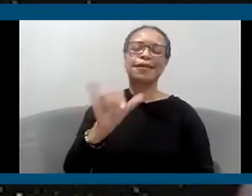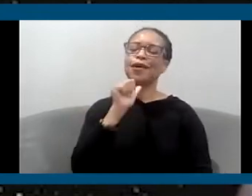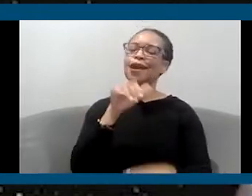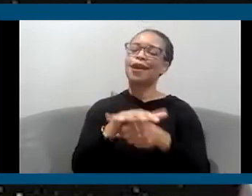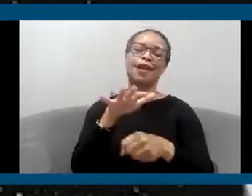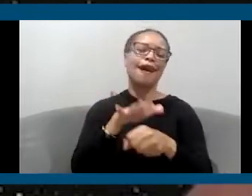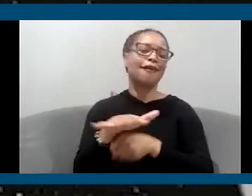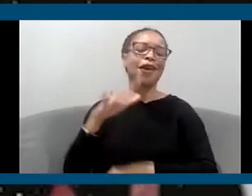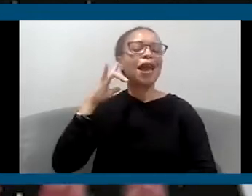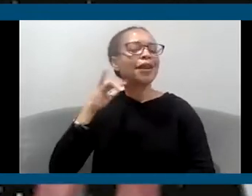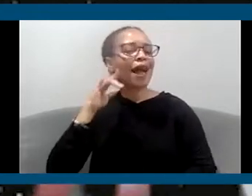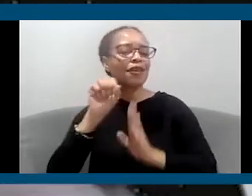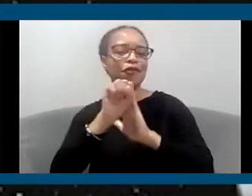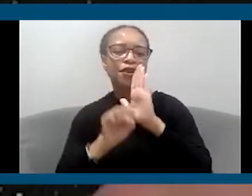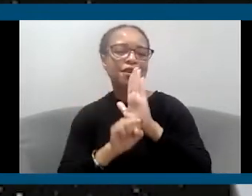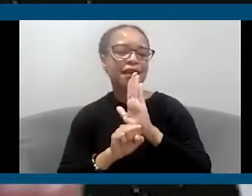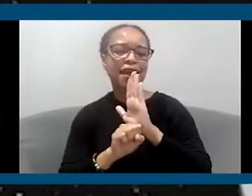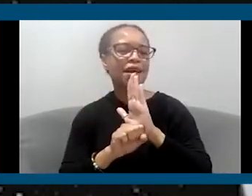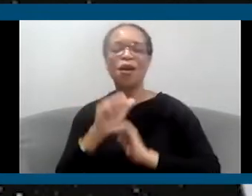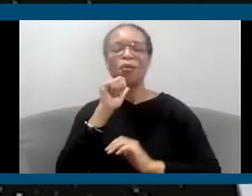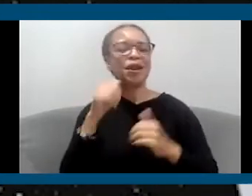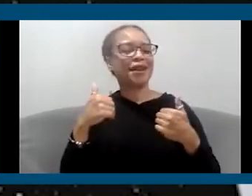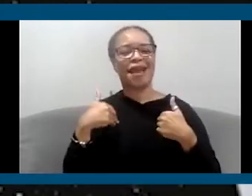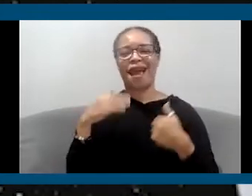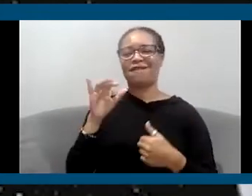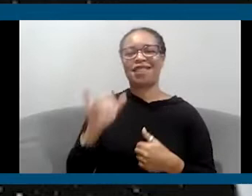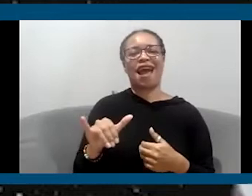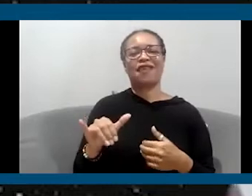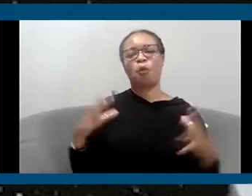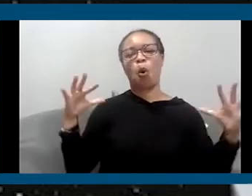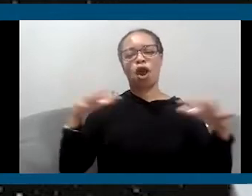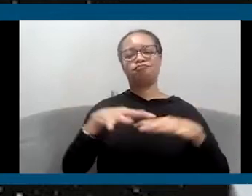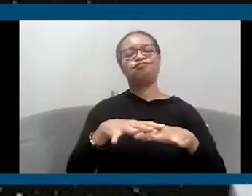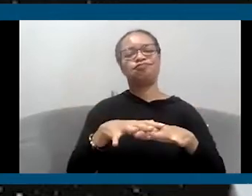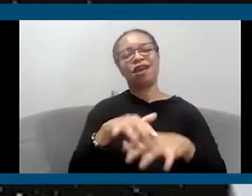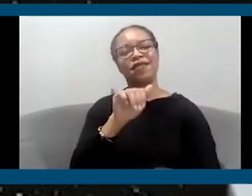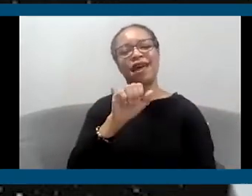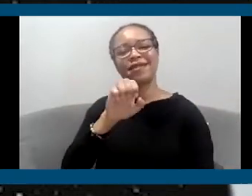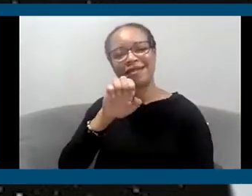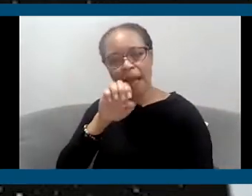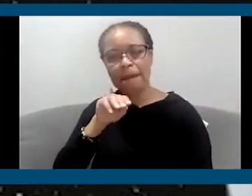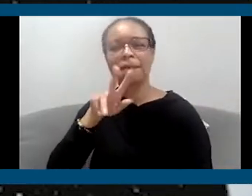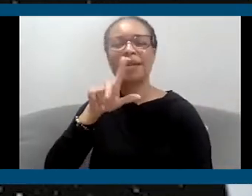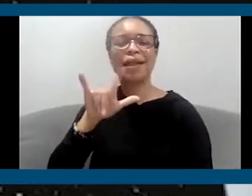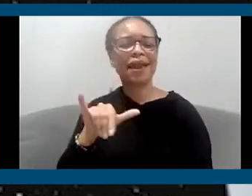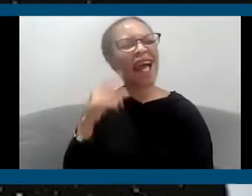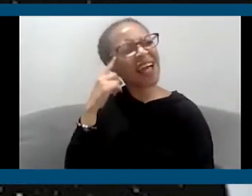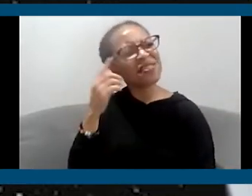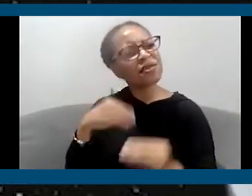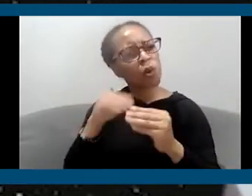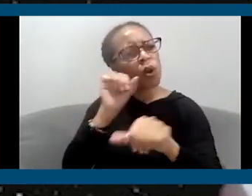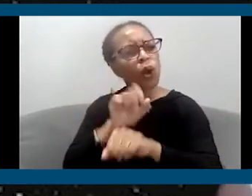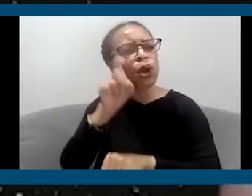of California, we've never had a Muslim elected to the state assembly. And so, I think there's more work to be done in making sure